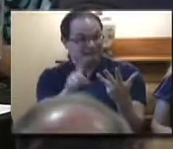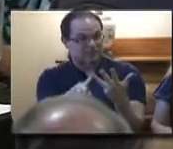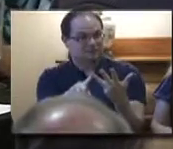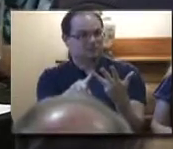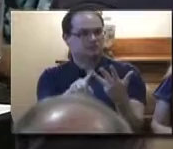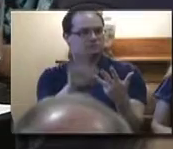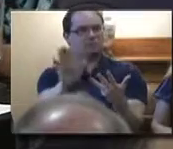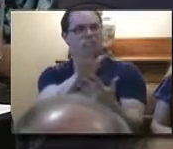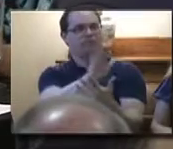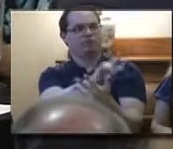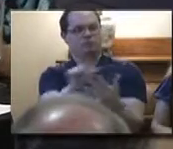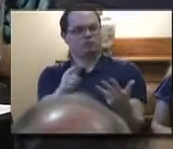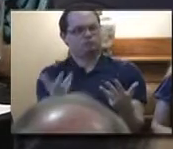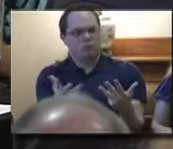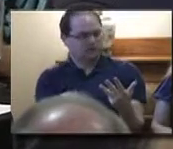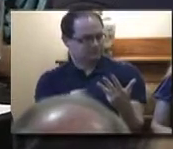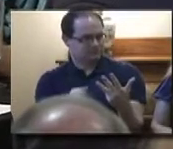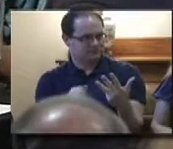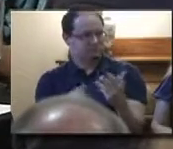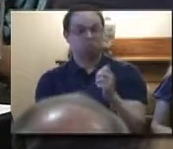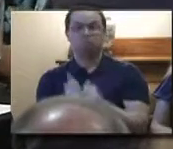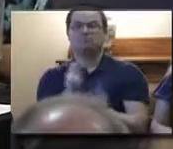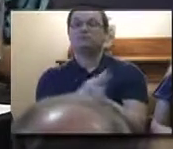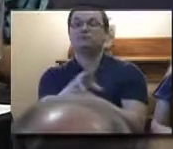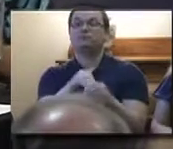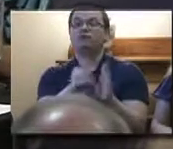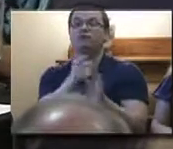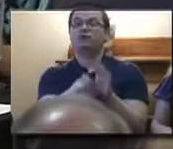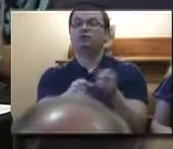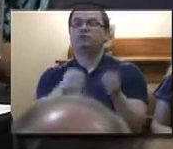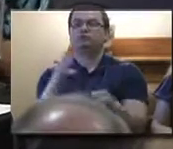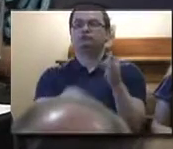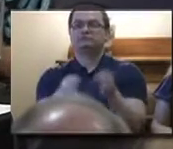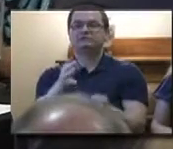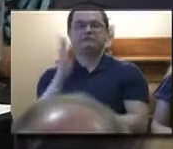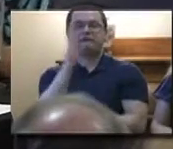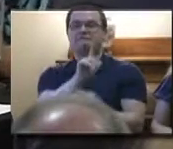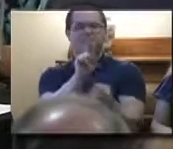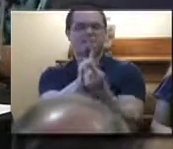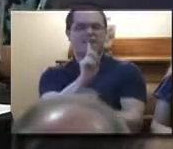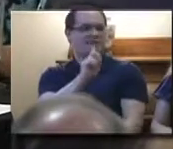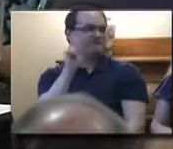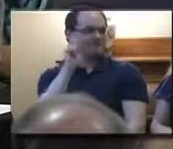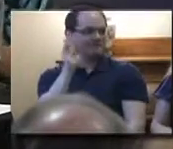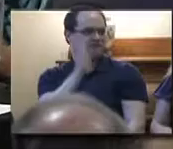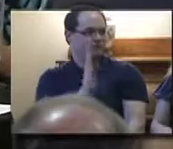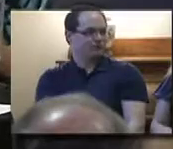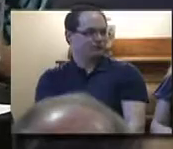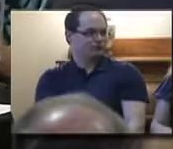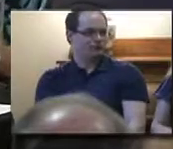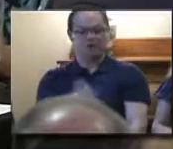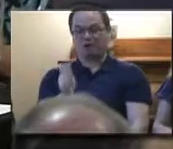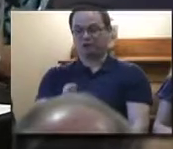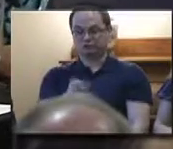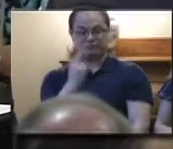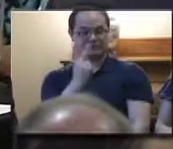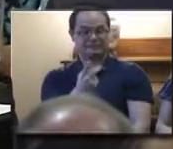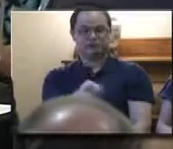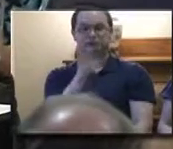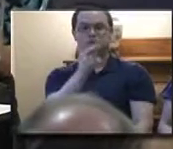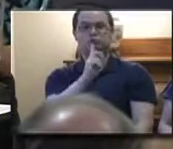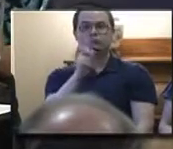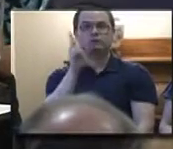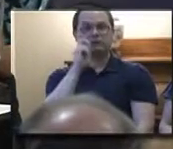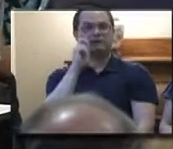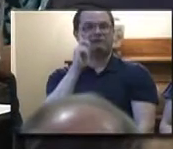abilities? And most people in the criminal justice system have never met deaf people before. A judge might see two deaf people in